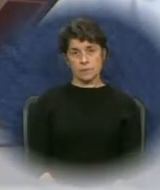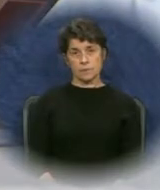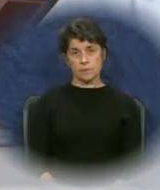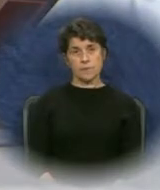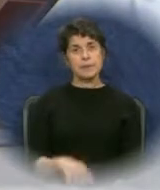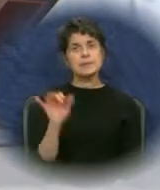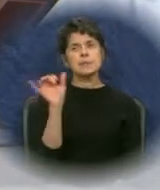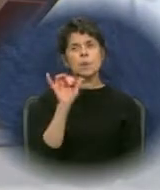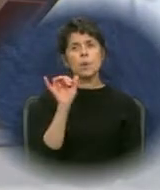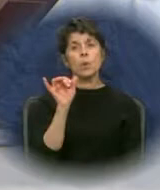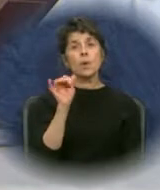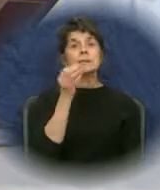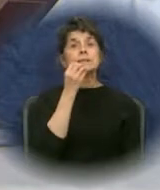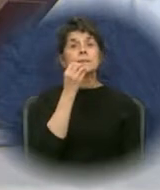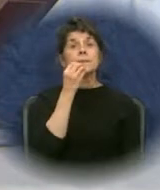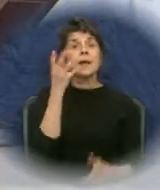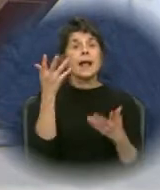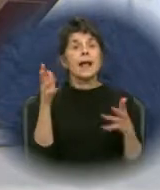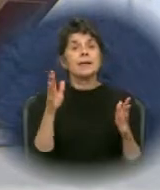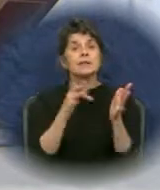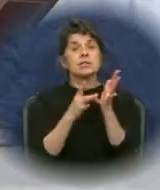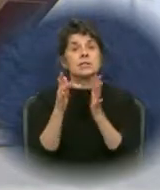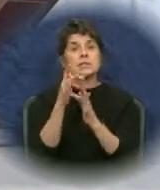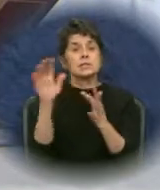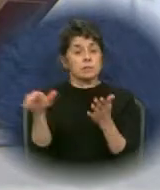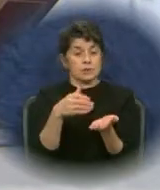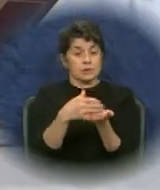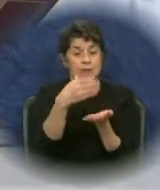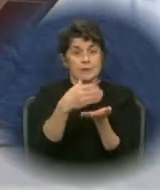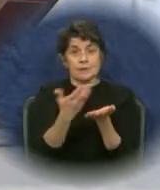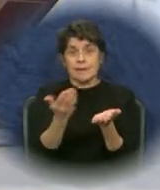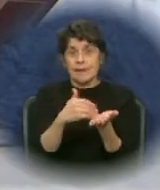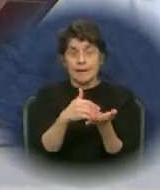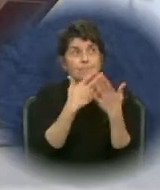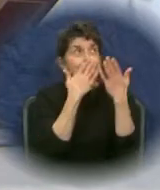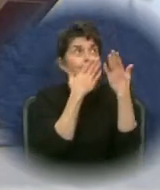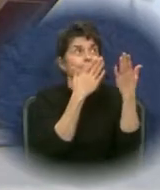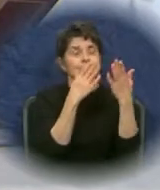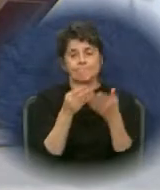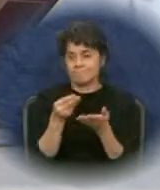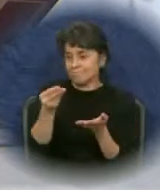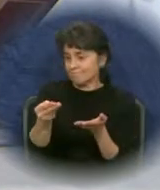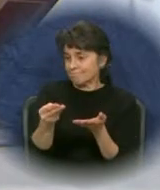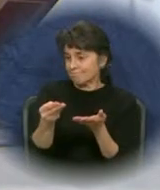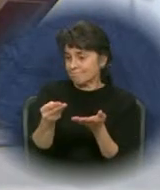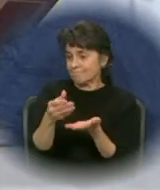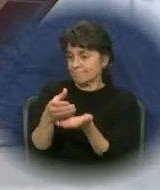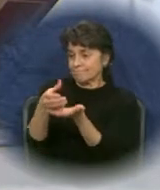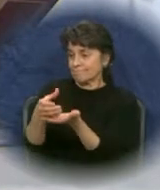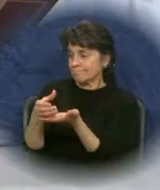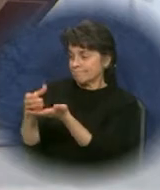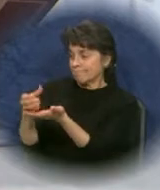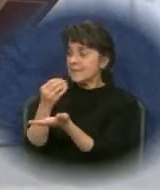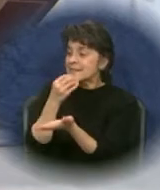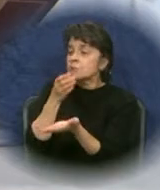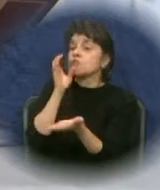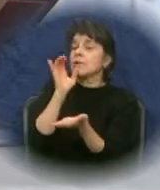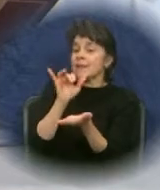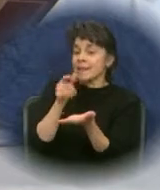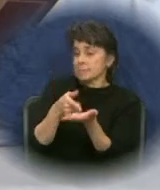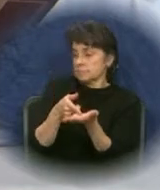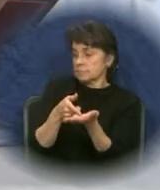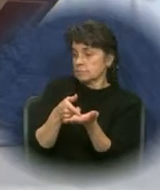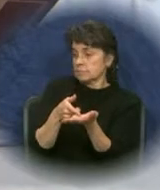In a similar way, when supper was ended, he took the chalice, and once more giving thanks, he gave it to his disciples, saying, "Take this, all of you, and drink from